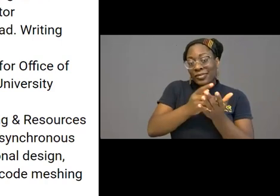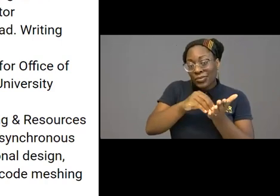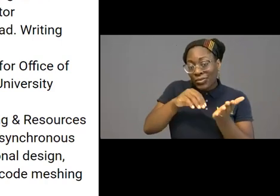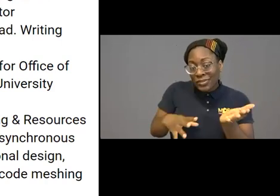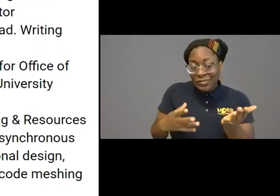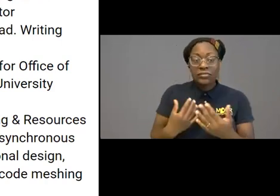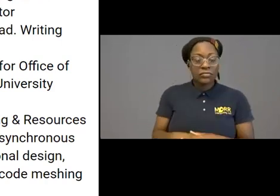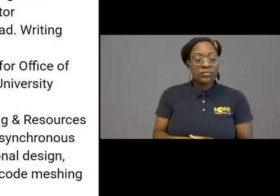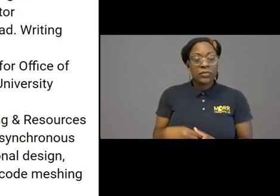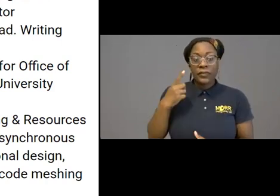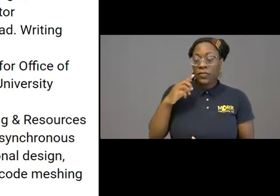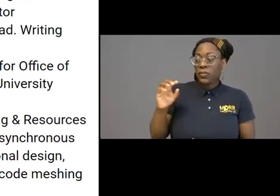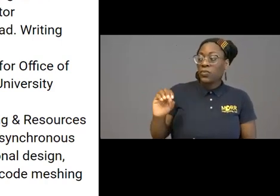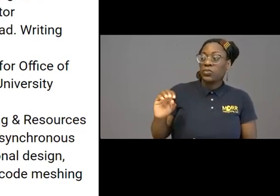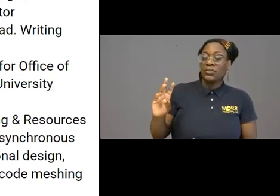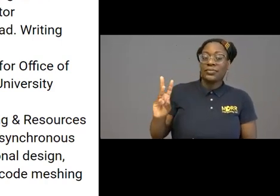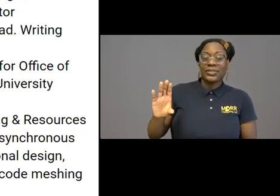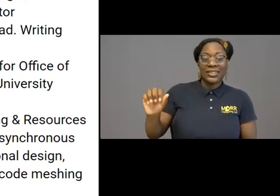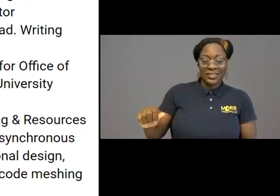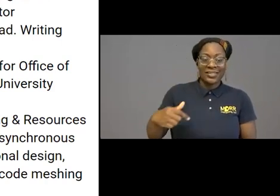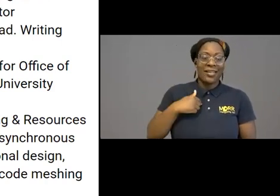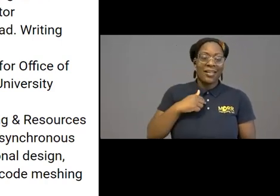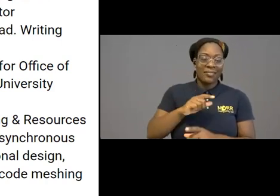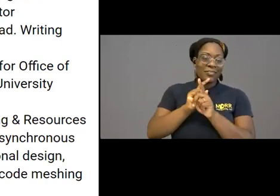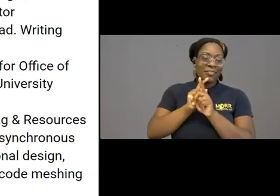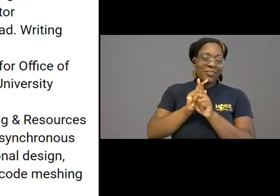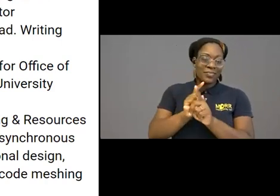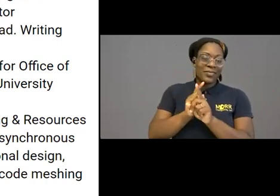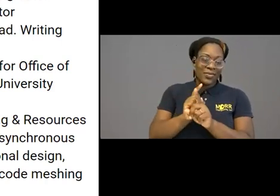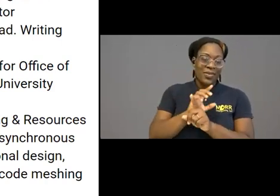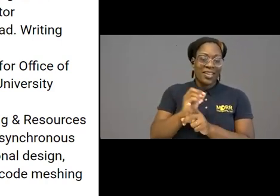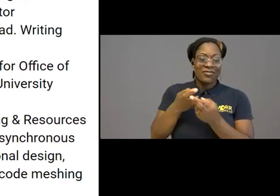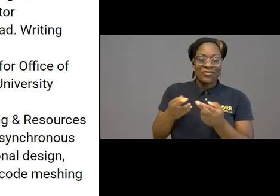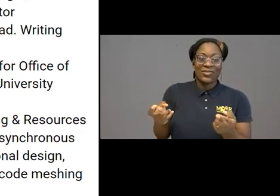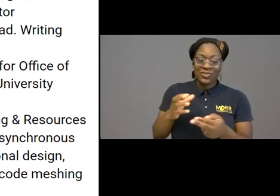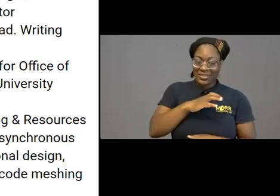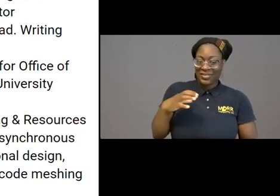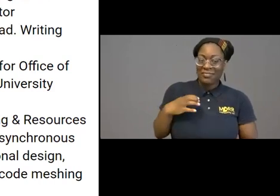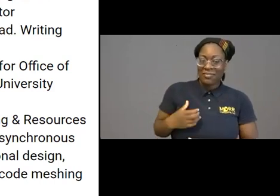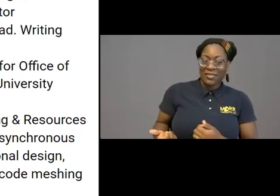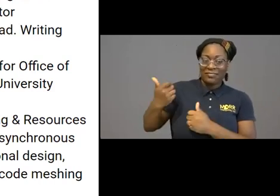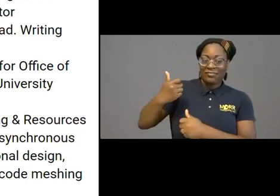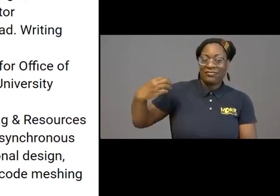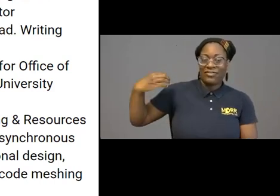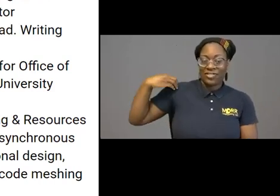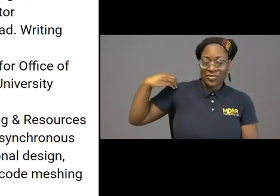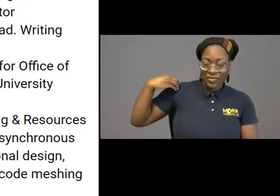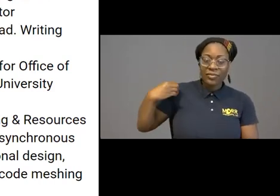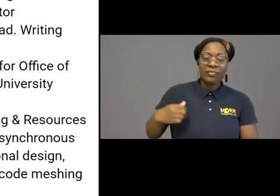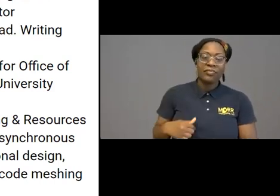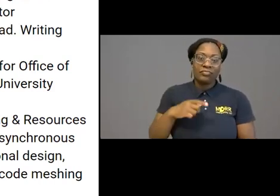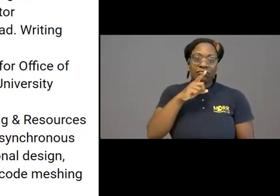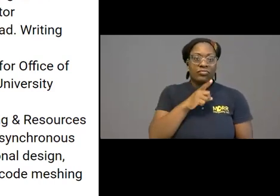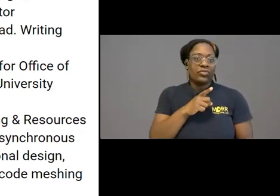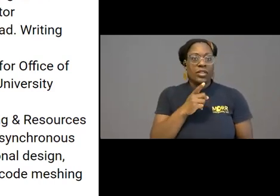founding secretary and co-chair of the Mentoring and Resources Committee, and it's really been a pleasure seeing Janelle lead this organization and start it from scratch, as